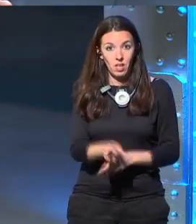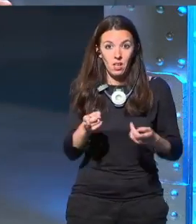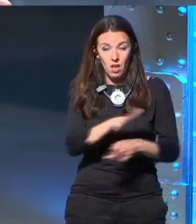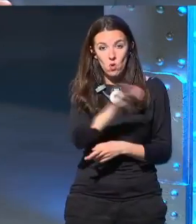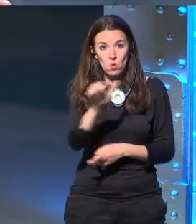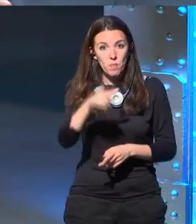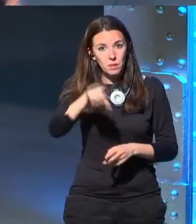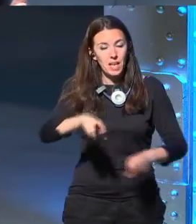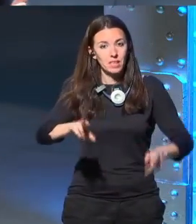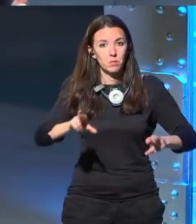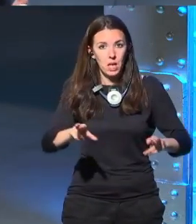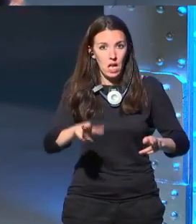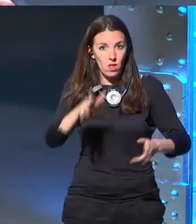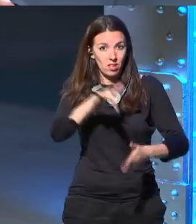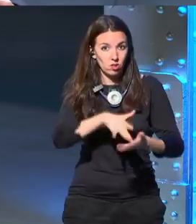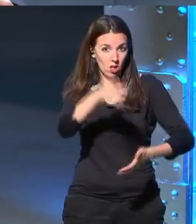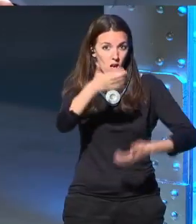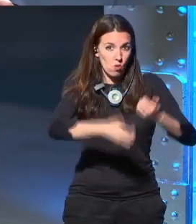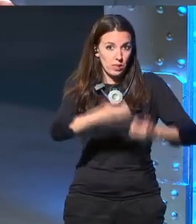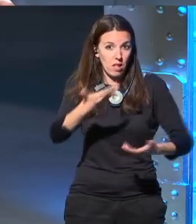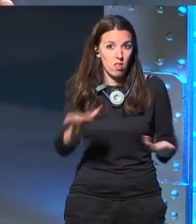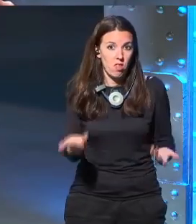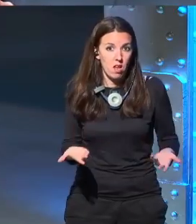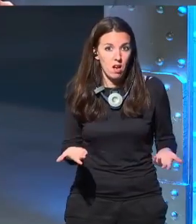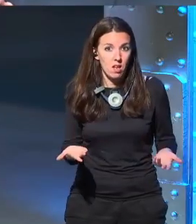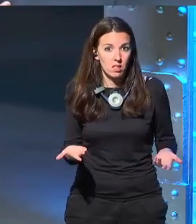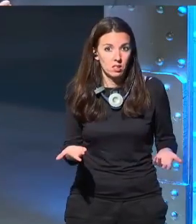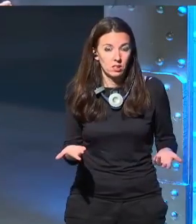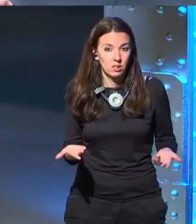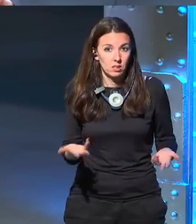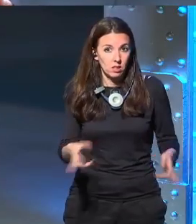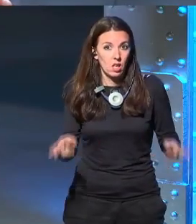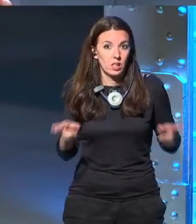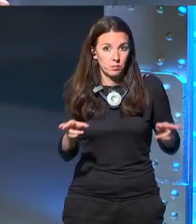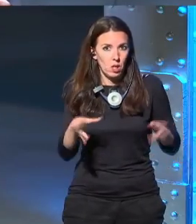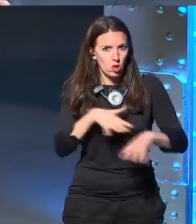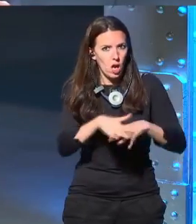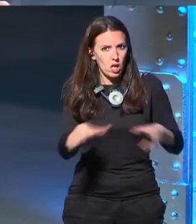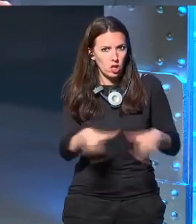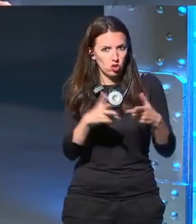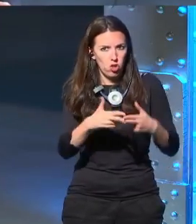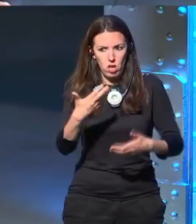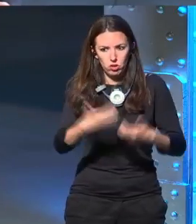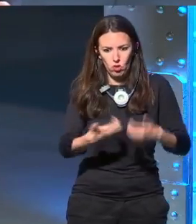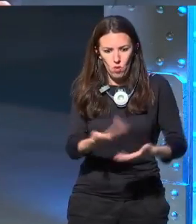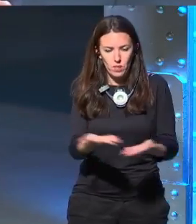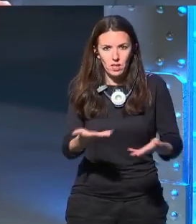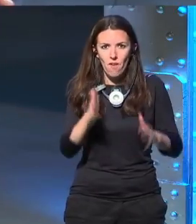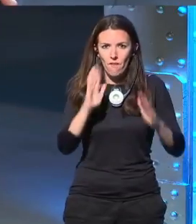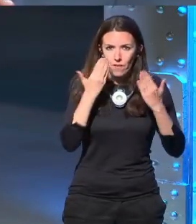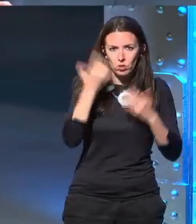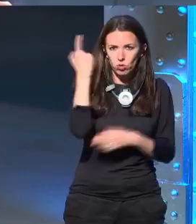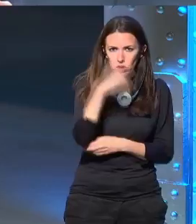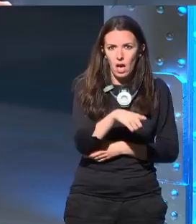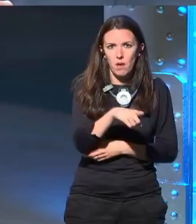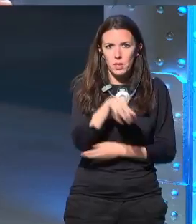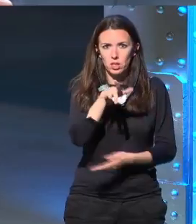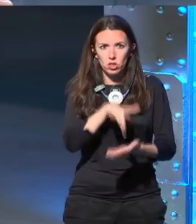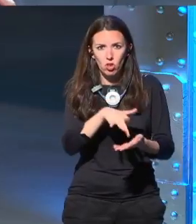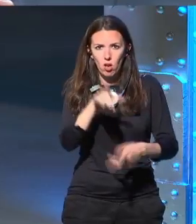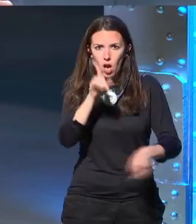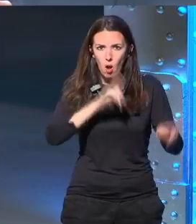have some competitors. And I hope there'll be competing social networks. Because I think Facebook has become a problem,